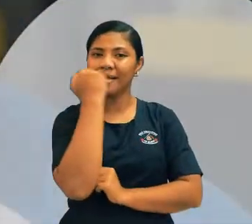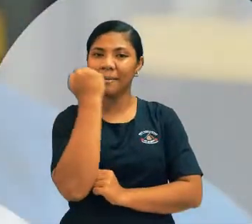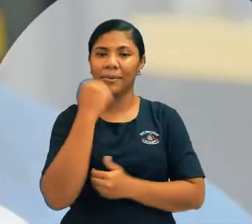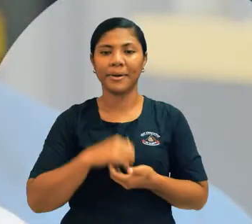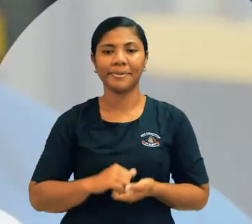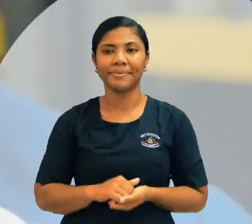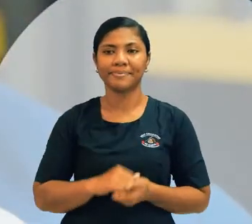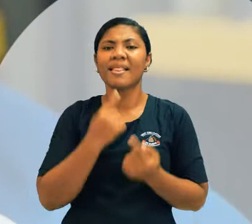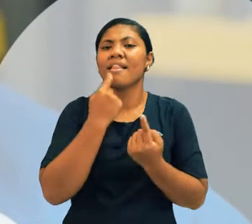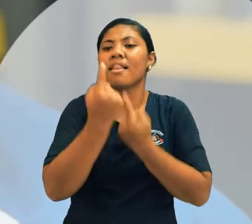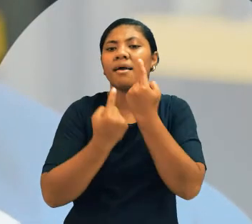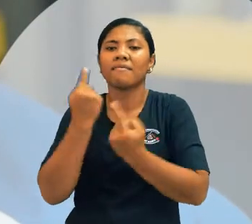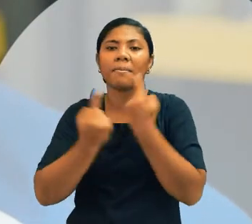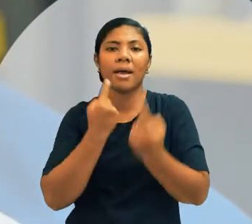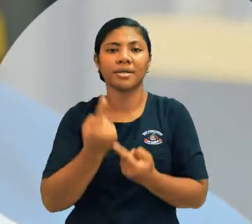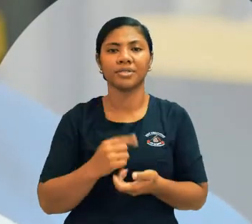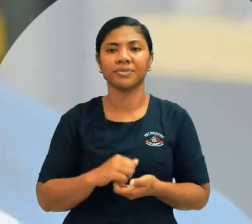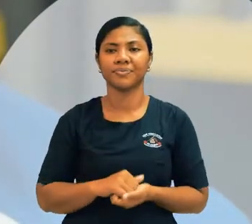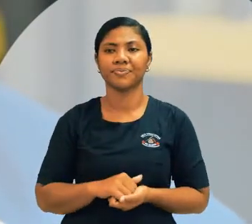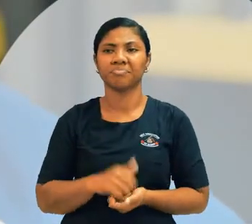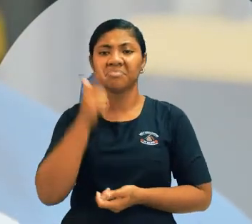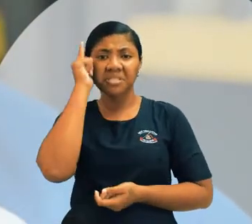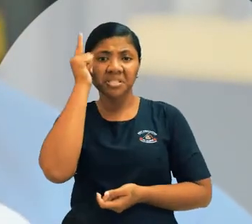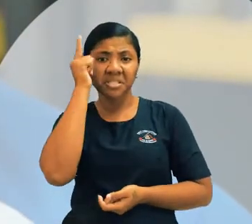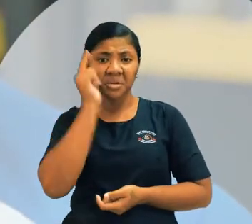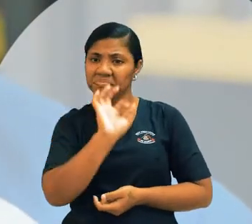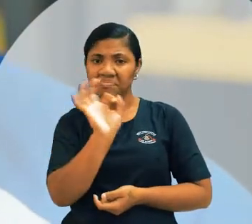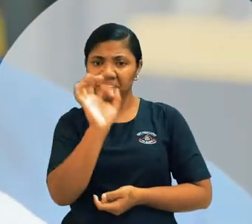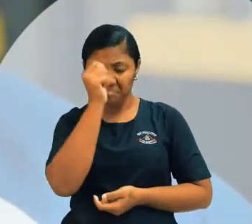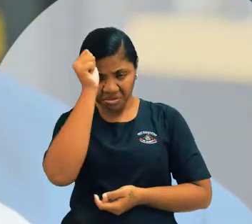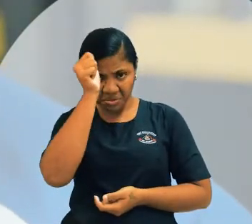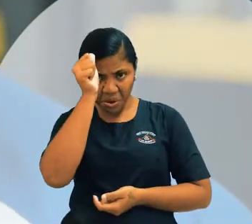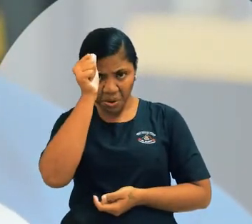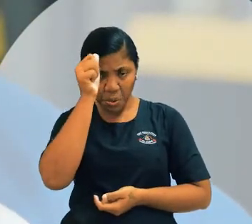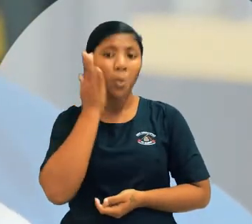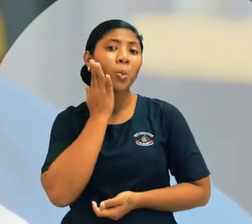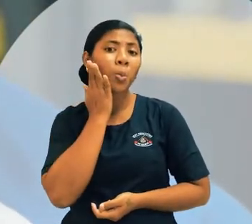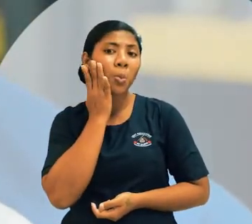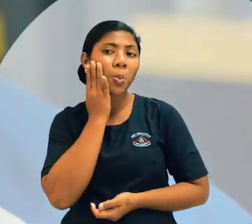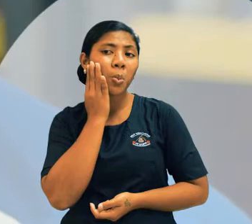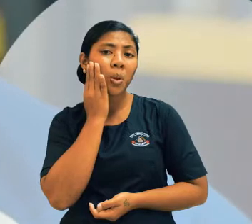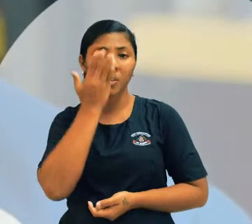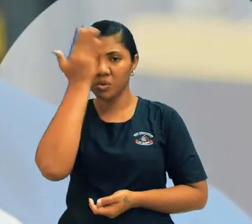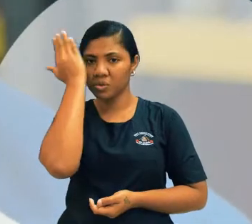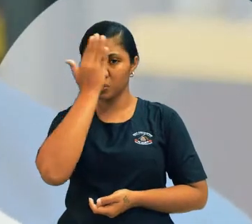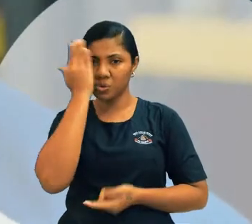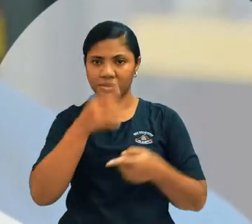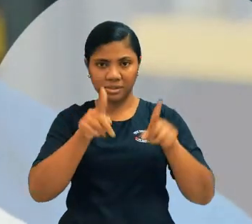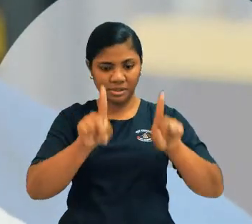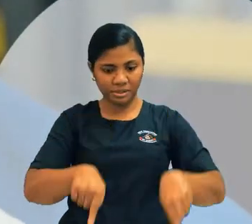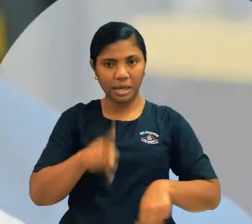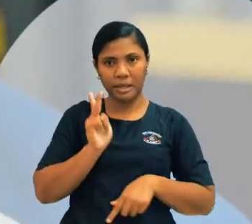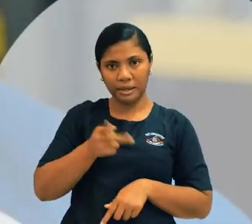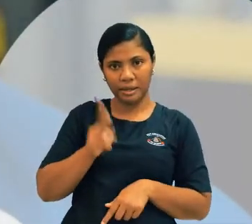And we decided something in order to reach to the students because there's we don't know when will be the, you